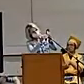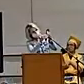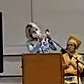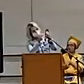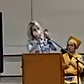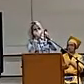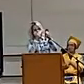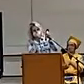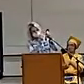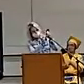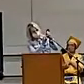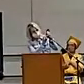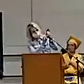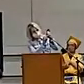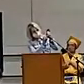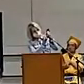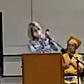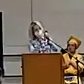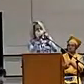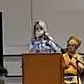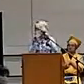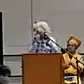Is taking the microphone.